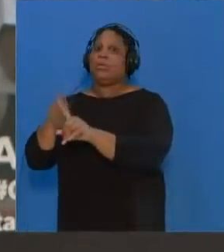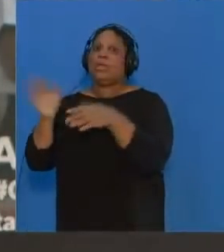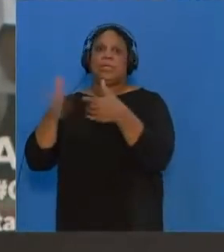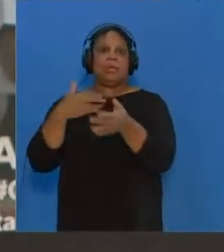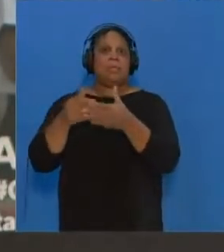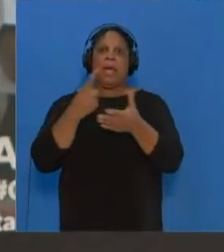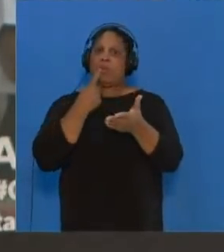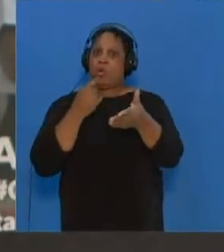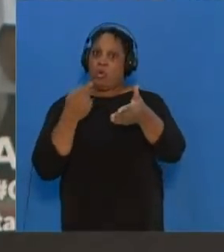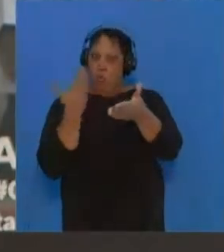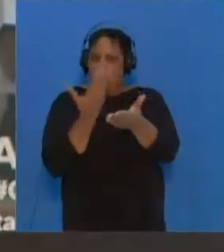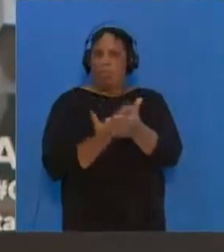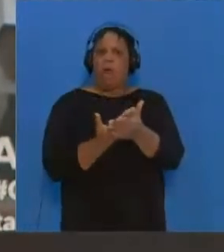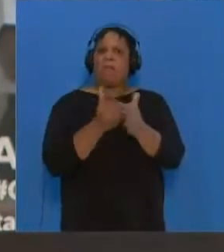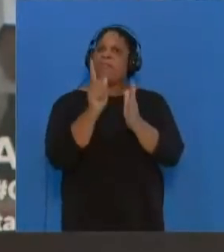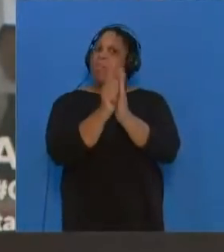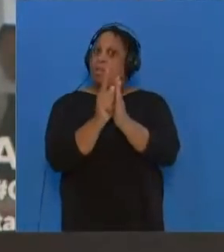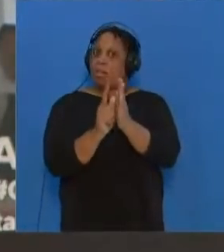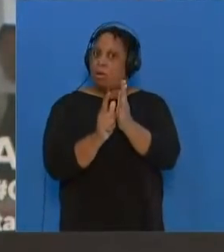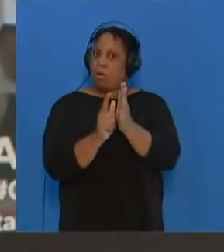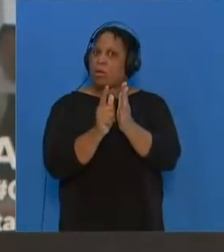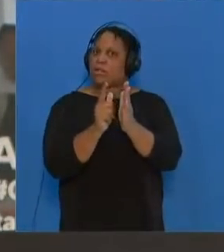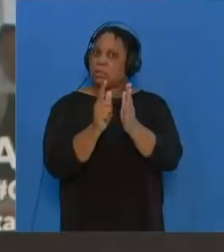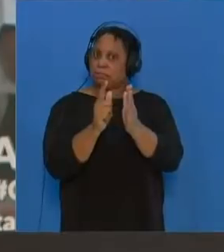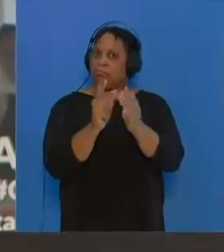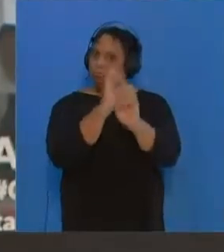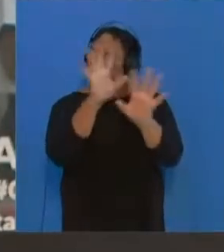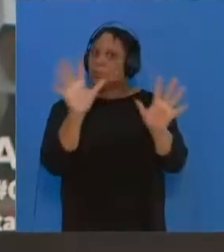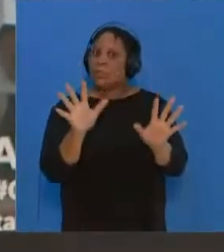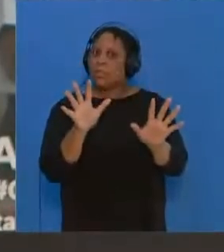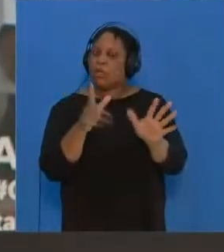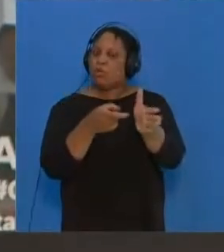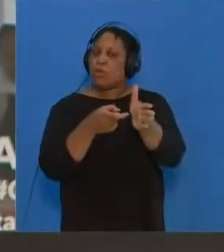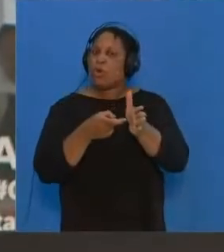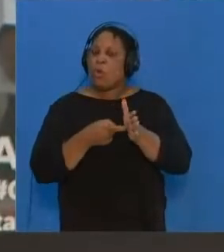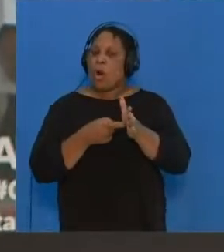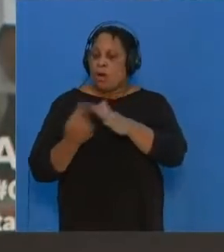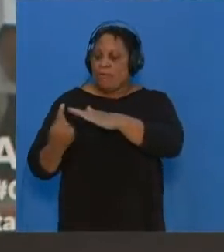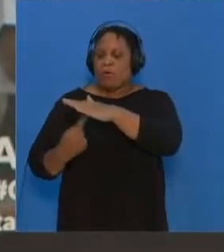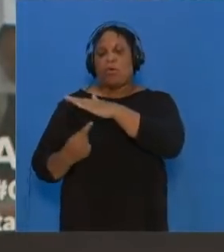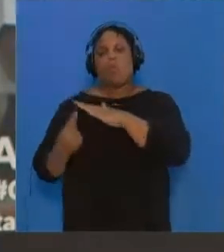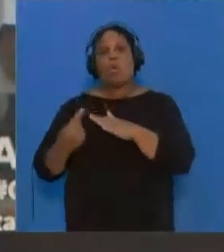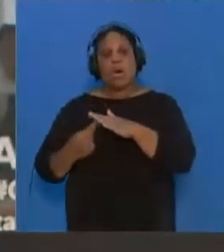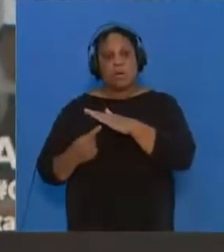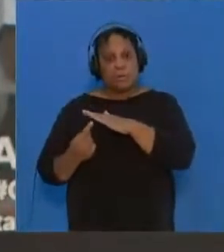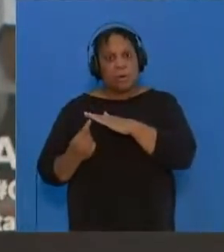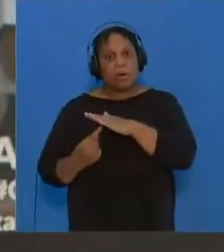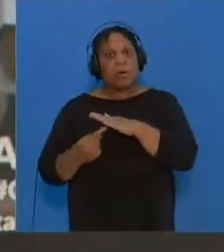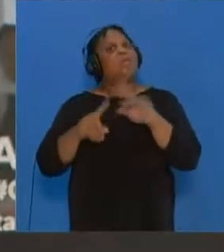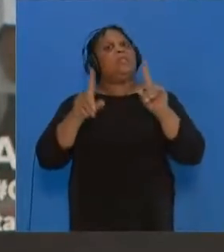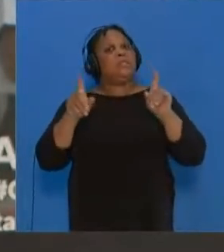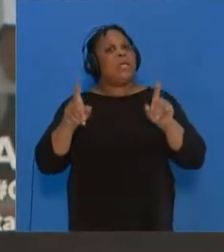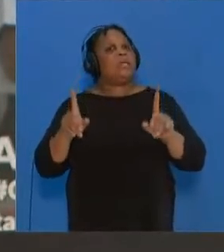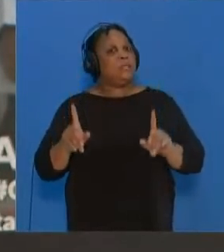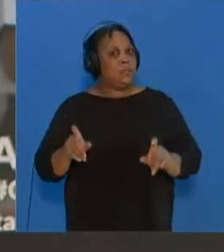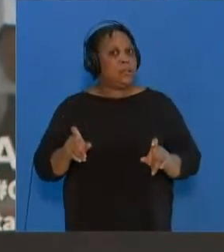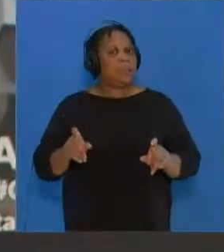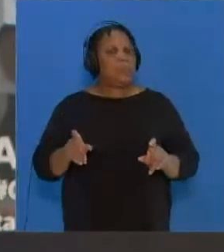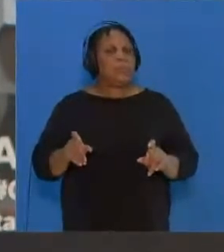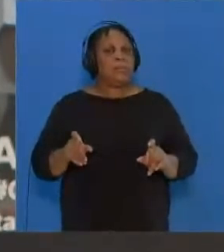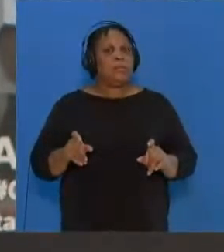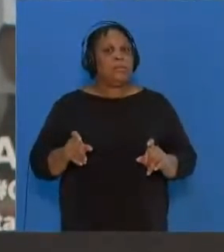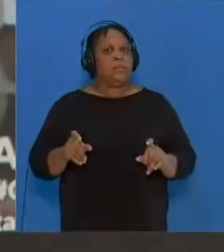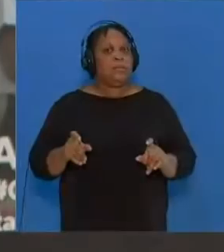arrives in Bermuda, and the laws in Bermuda are very clear regarding the requirement for quarantine, regarding the requirement for testing,